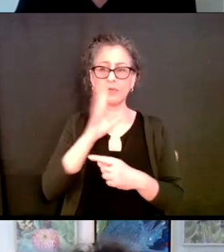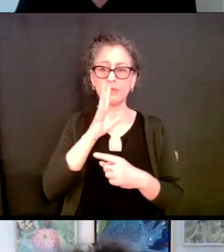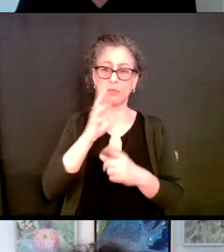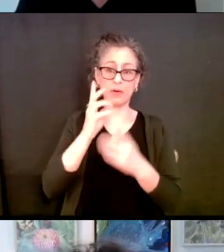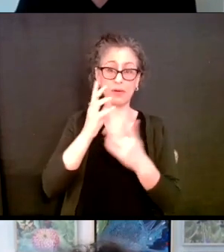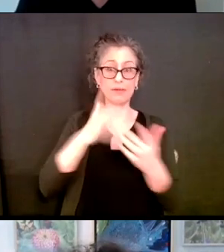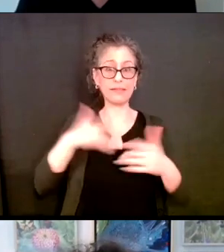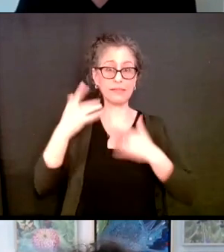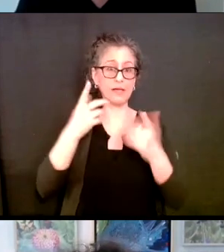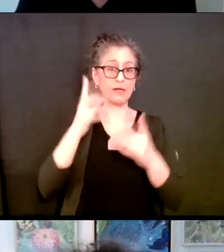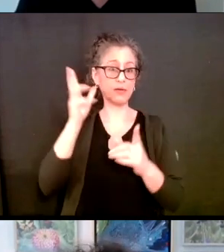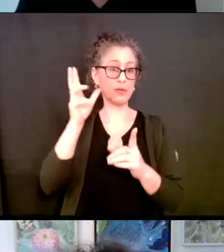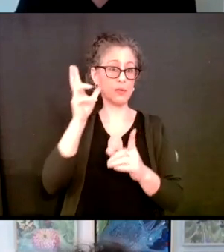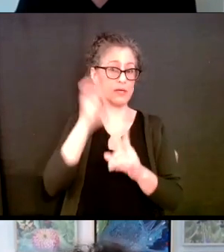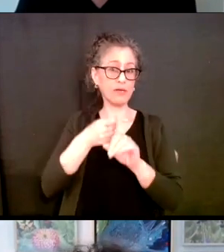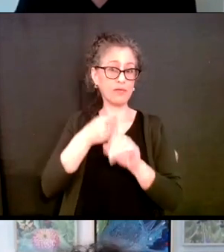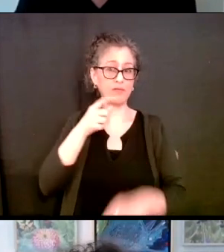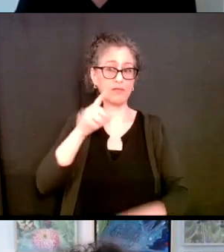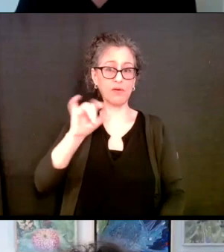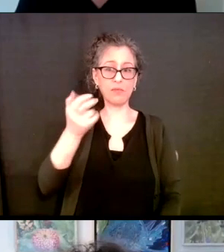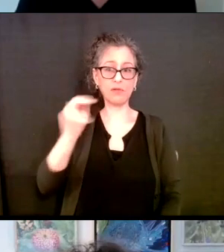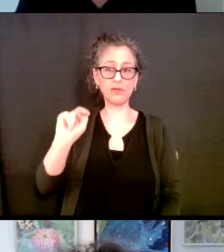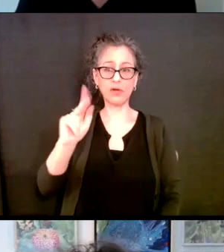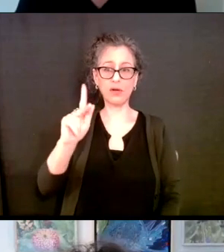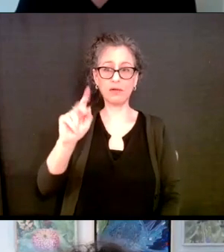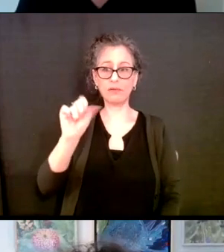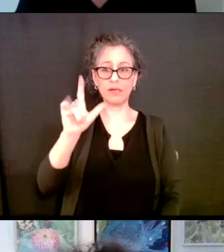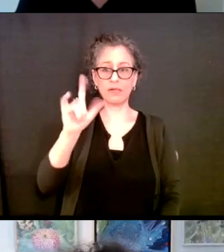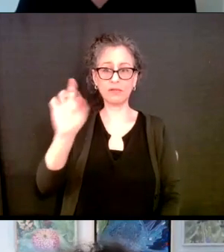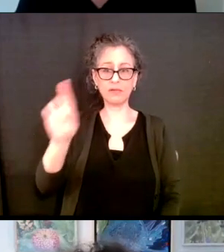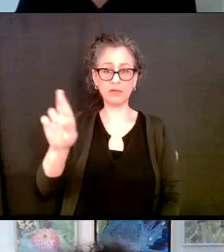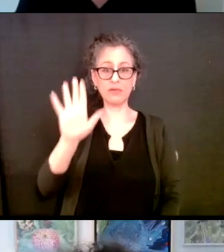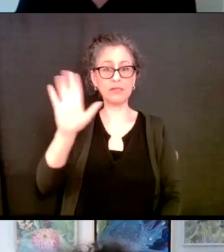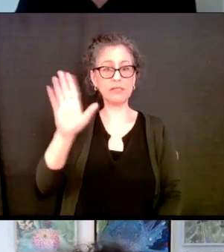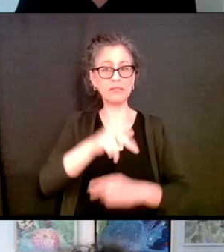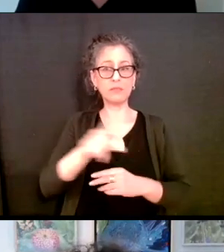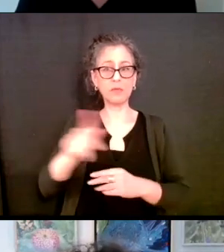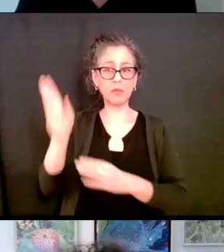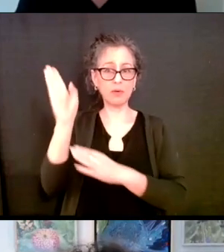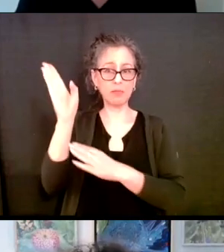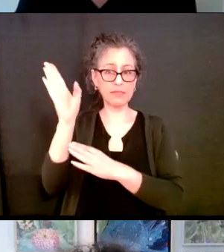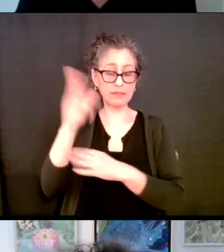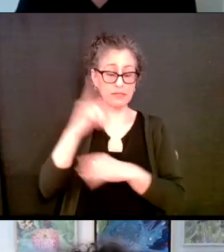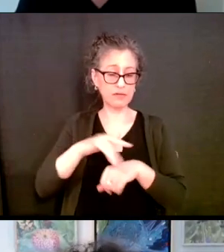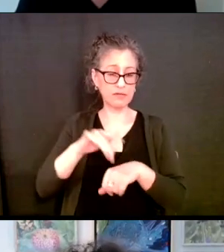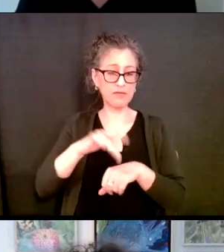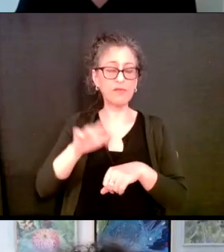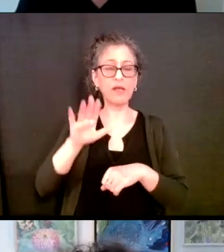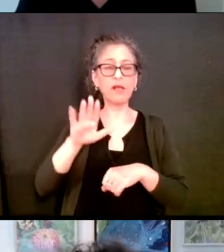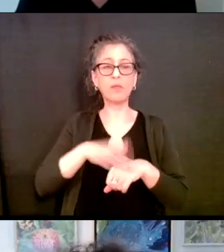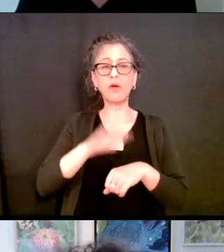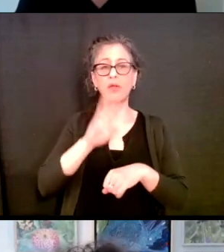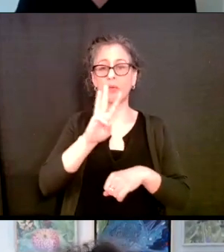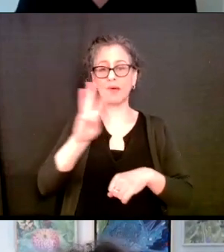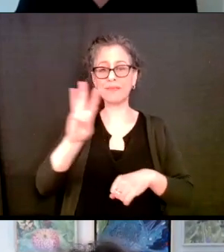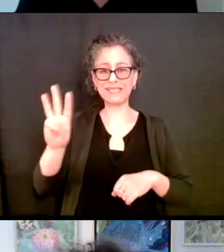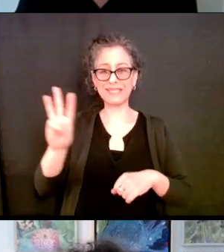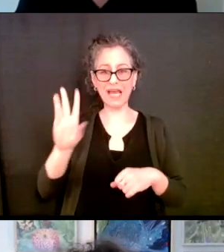John Keesler. The PowerPoint presentation is available on our website,